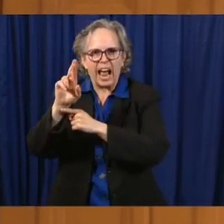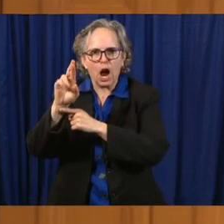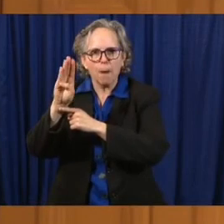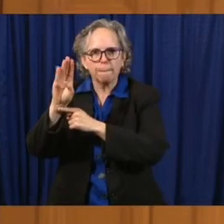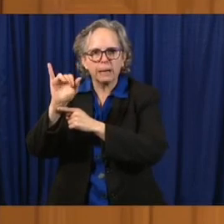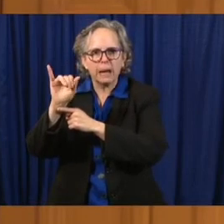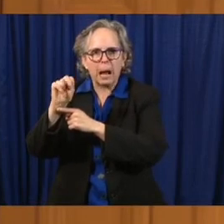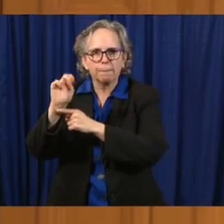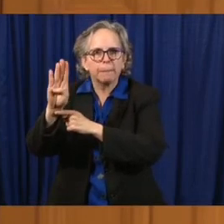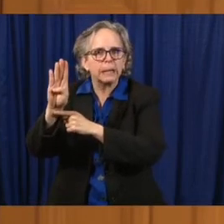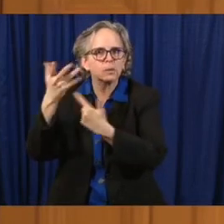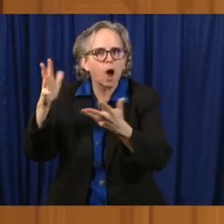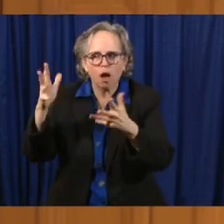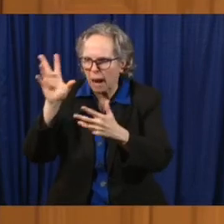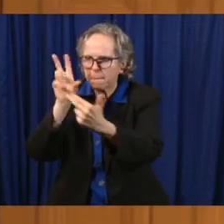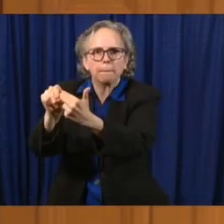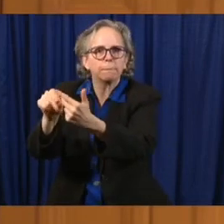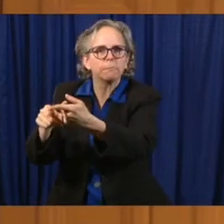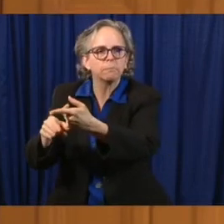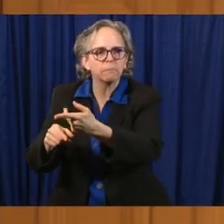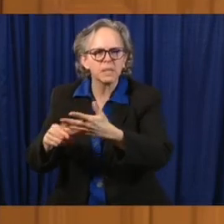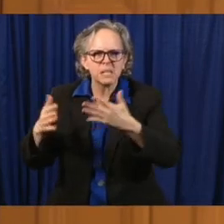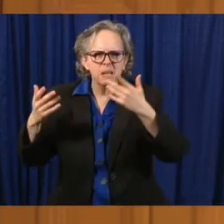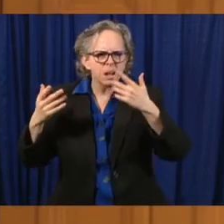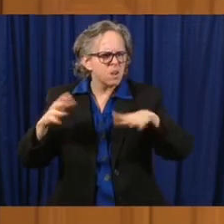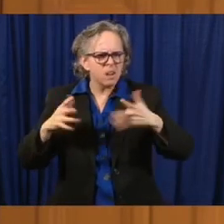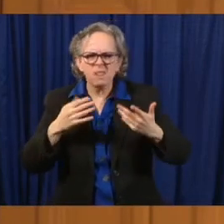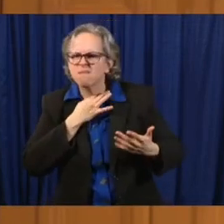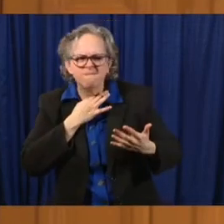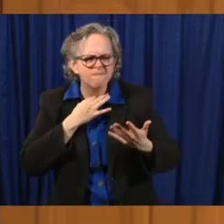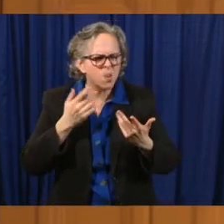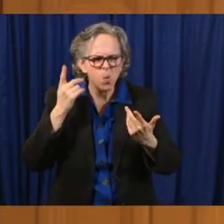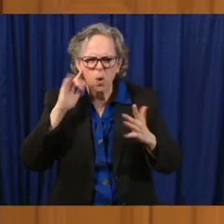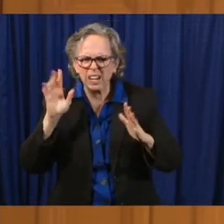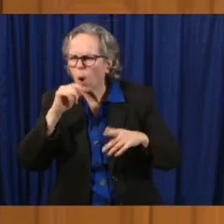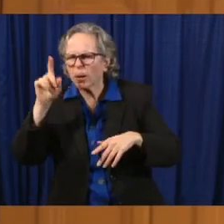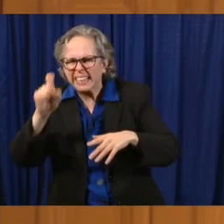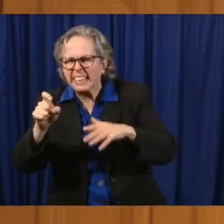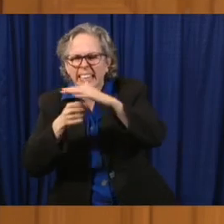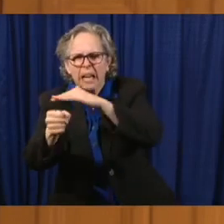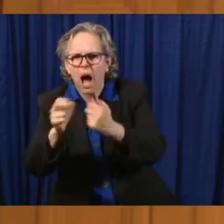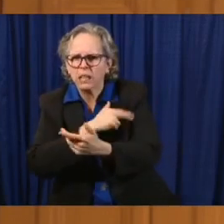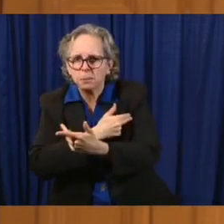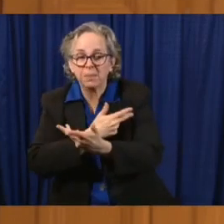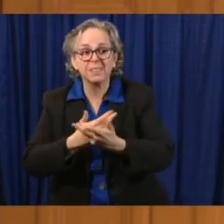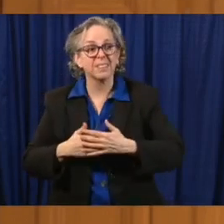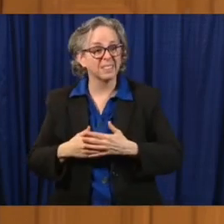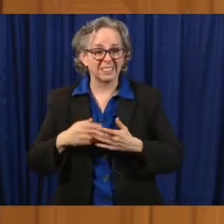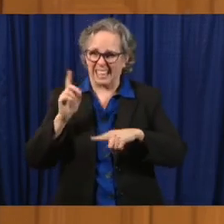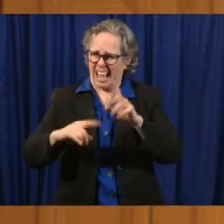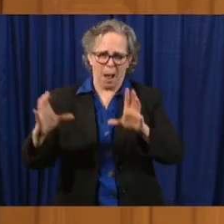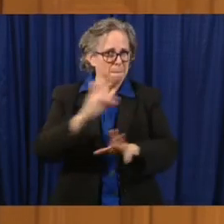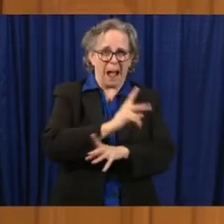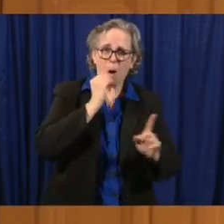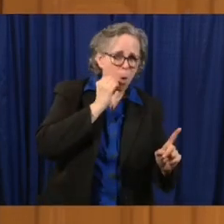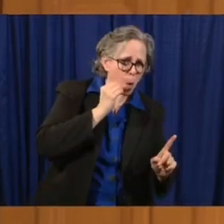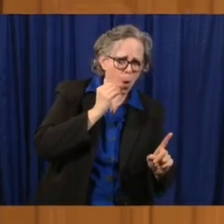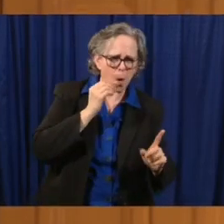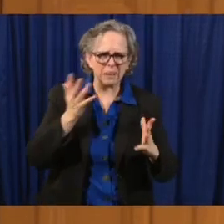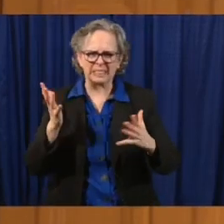talked to my colleagues in New York City and Chicago. They're looking at things with hotels.